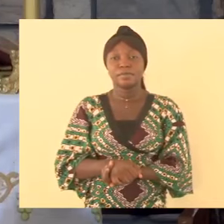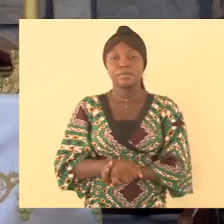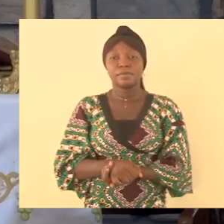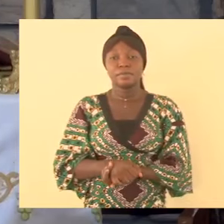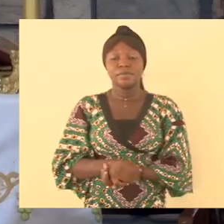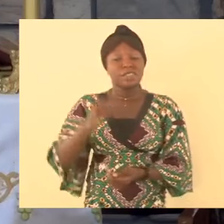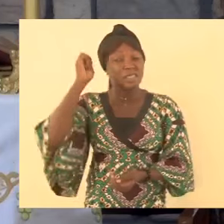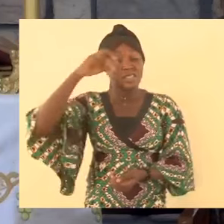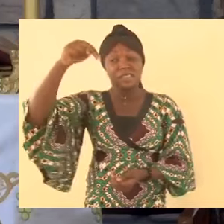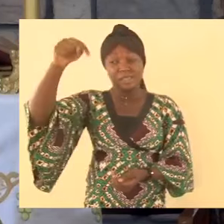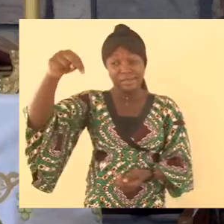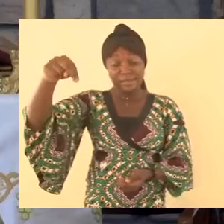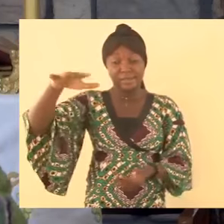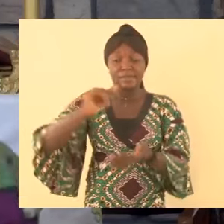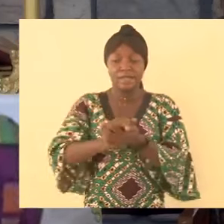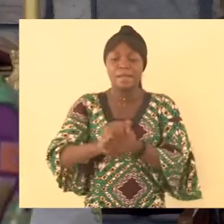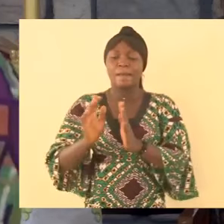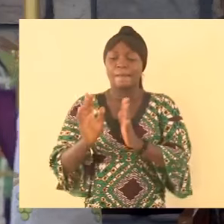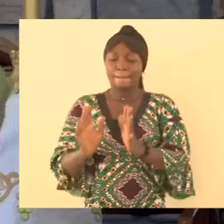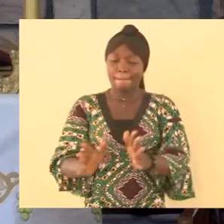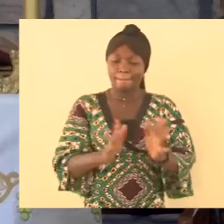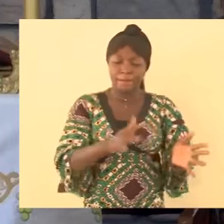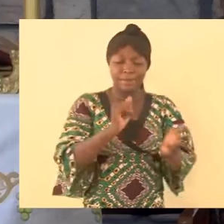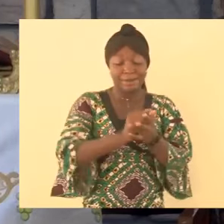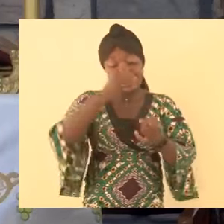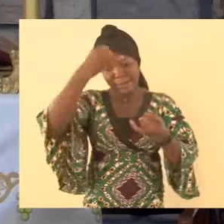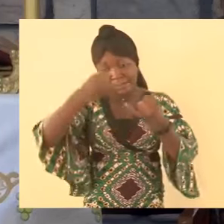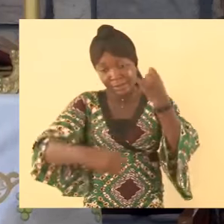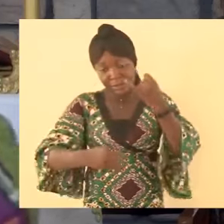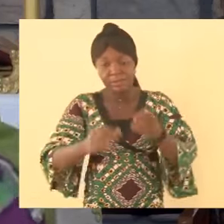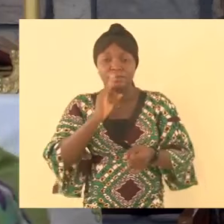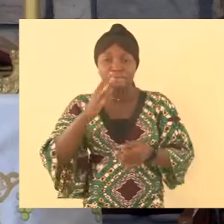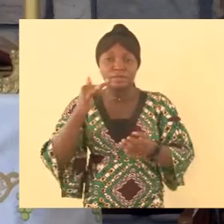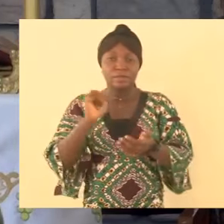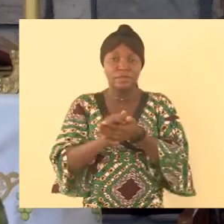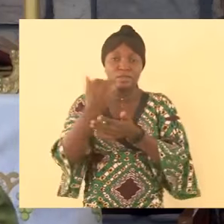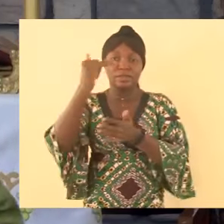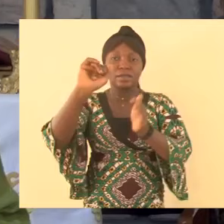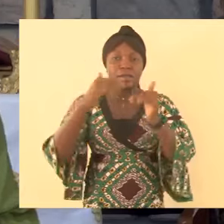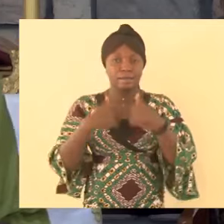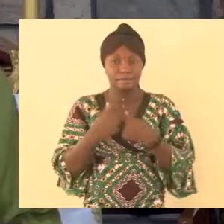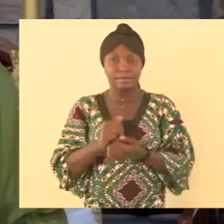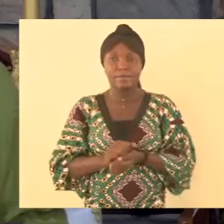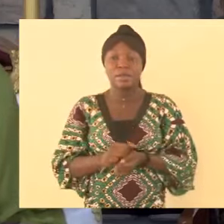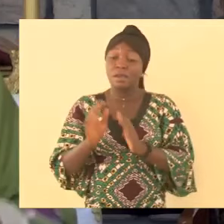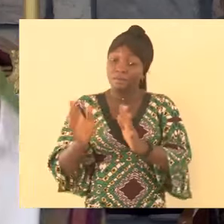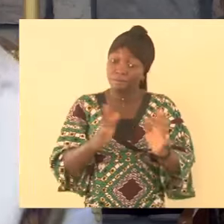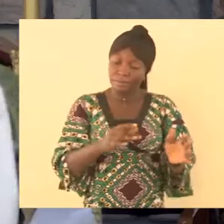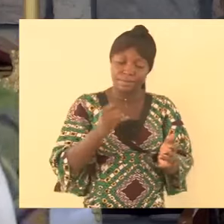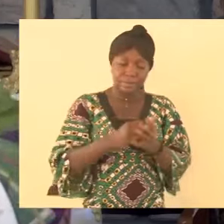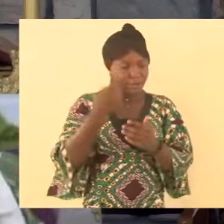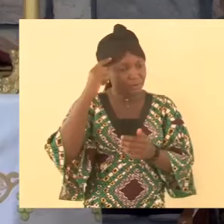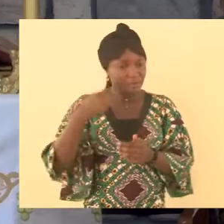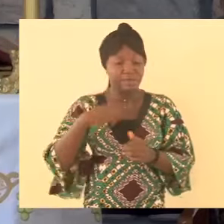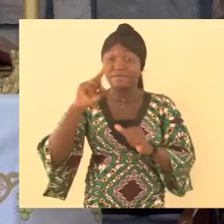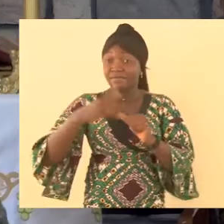The stranger insisted that she should go and prepare him that last food that he has. Go and prepare that